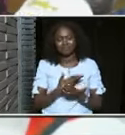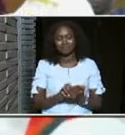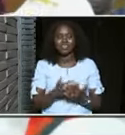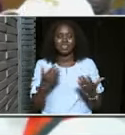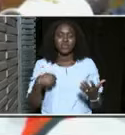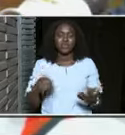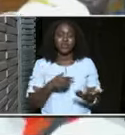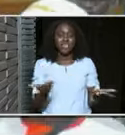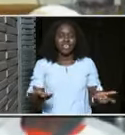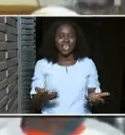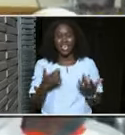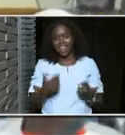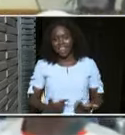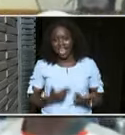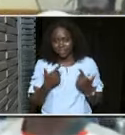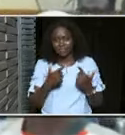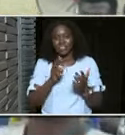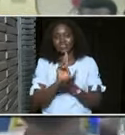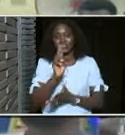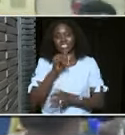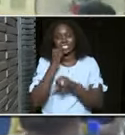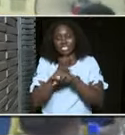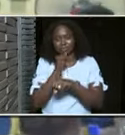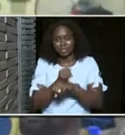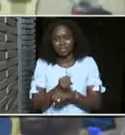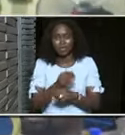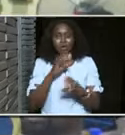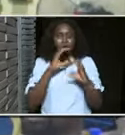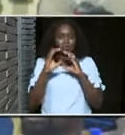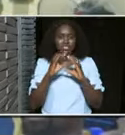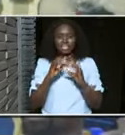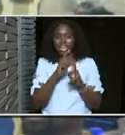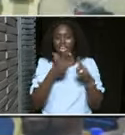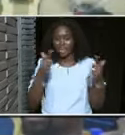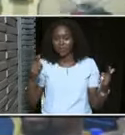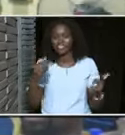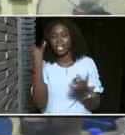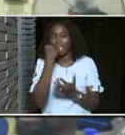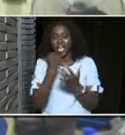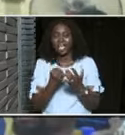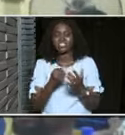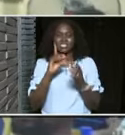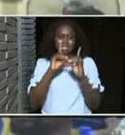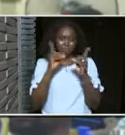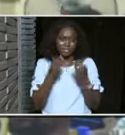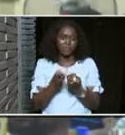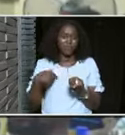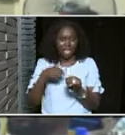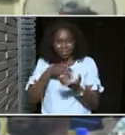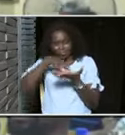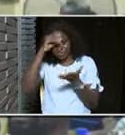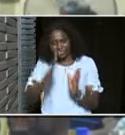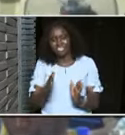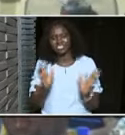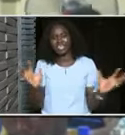University of Ibadan. Of course, we're at the Communications and Language Arts Department, where we have the students gathered here listening with rapt